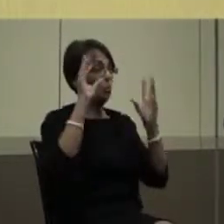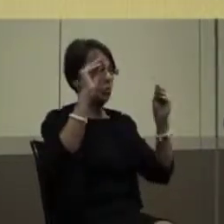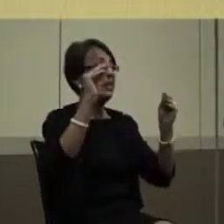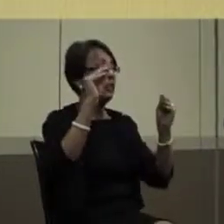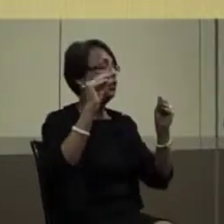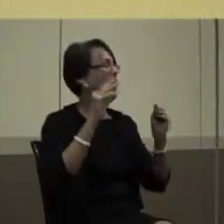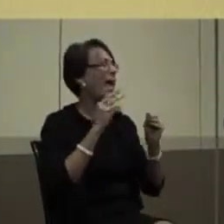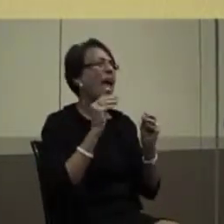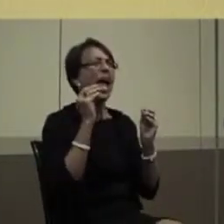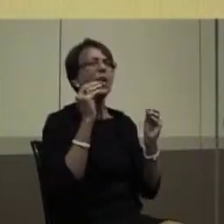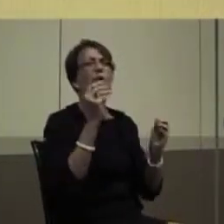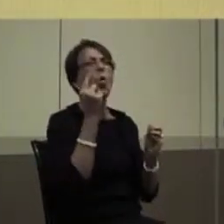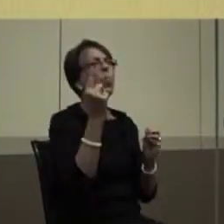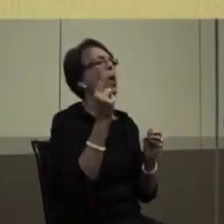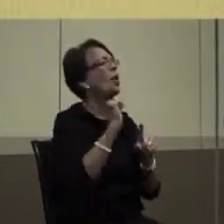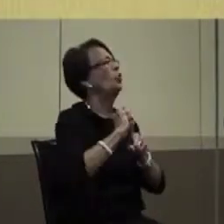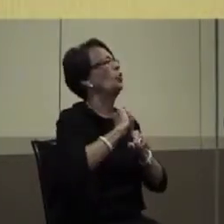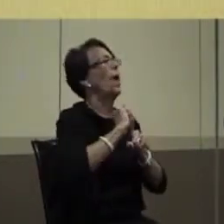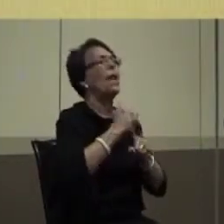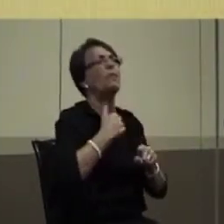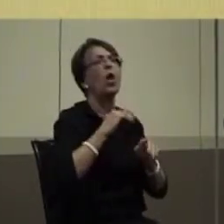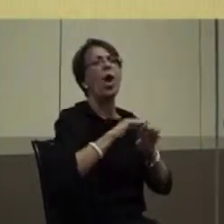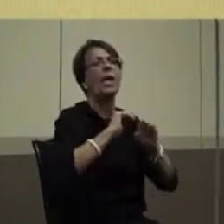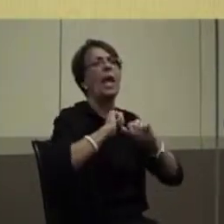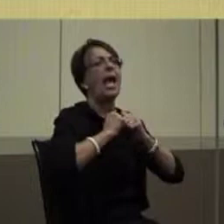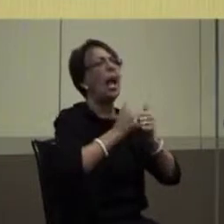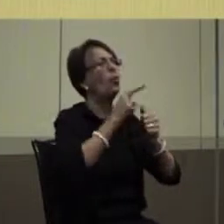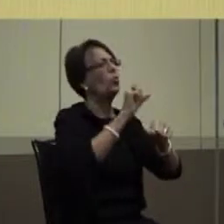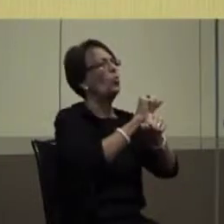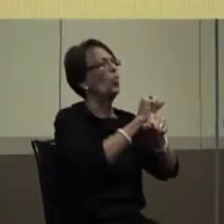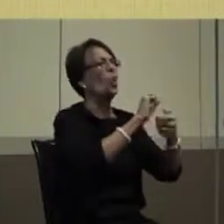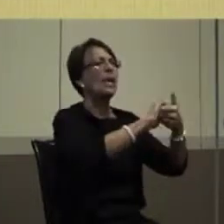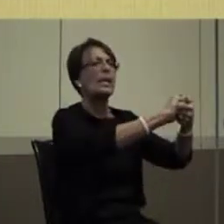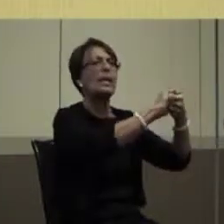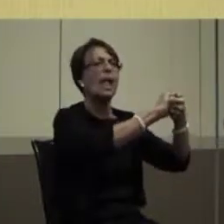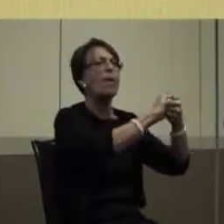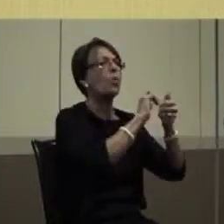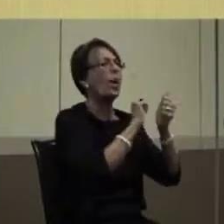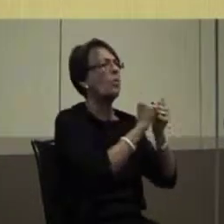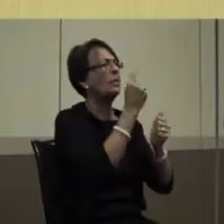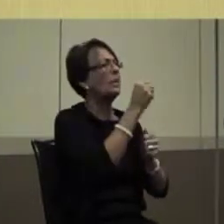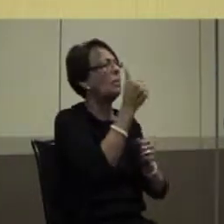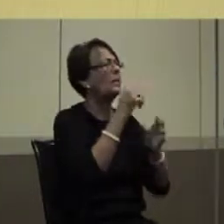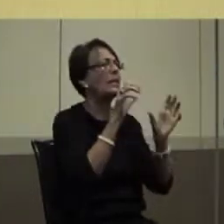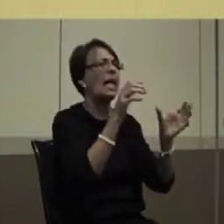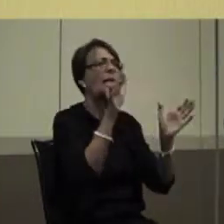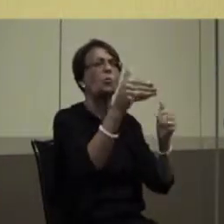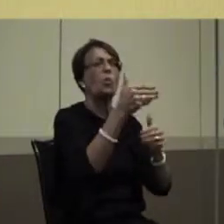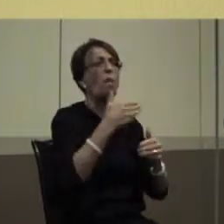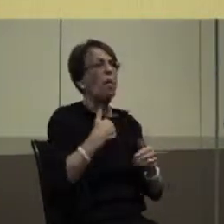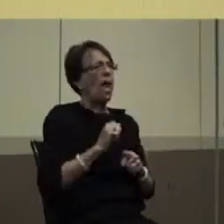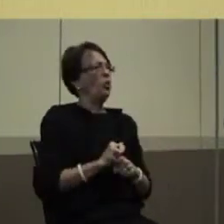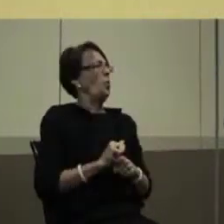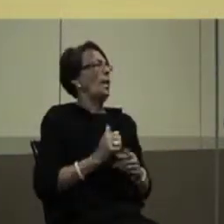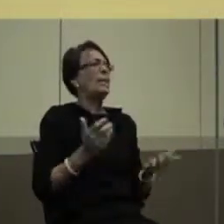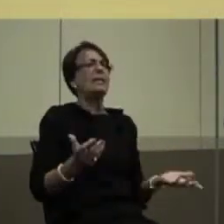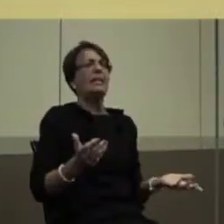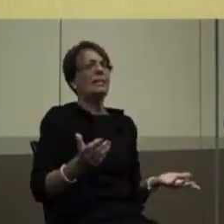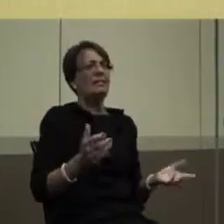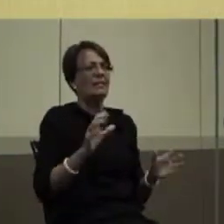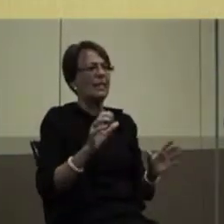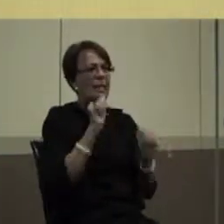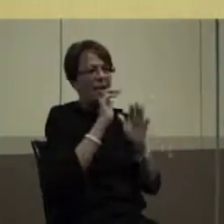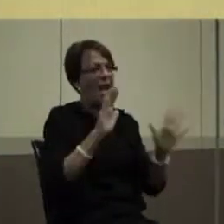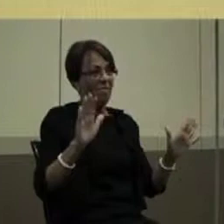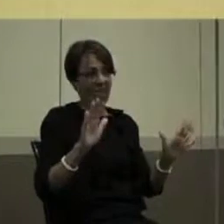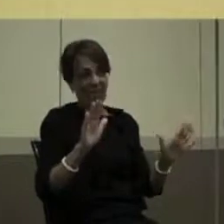one ever trained me on how you work and collaborate with someone else in your classroom. My training did nothing, and I don't know, maybe it's the